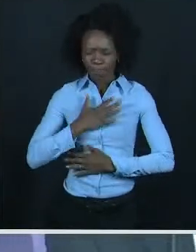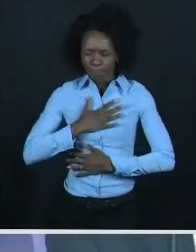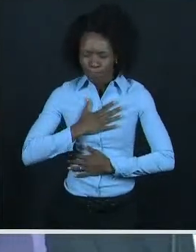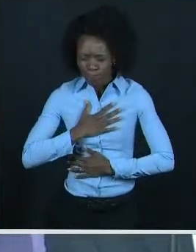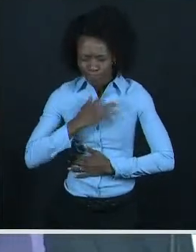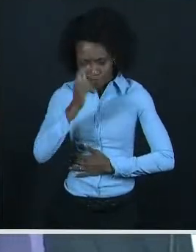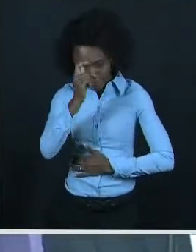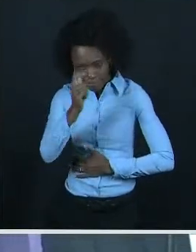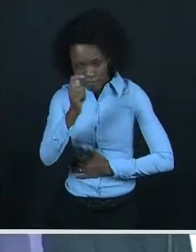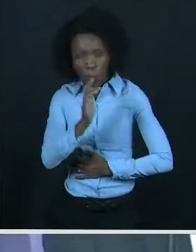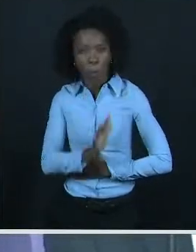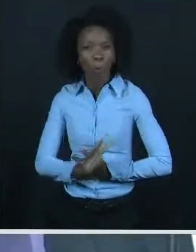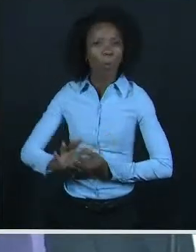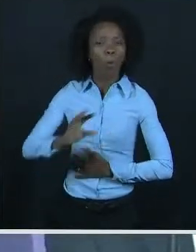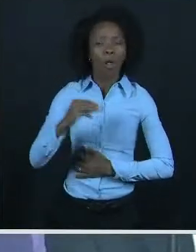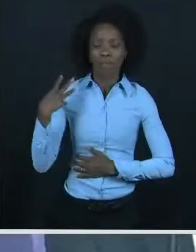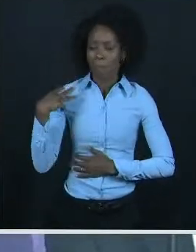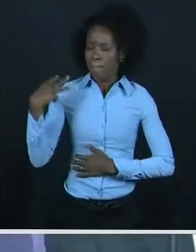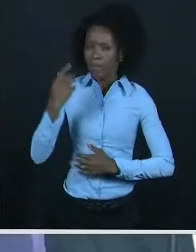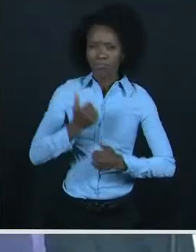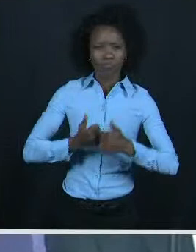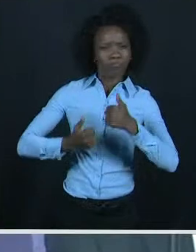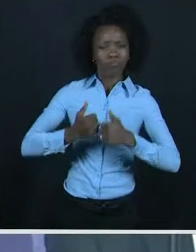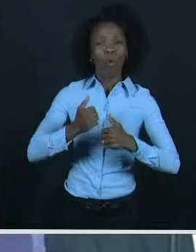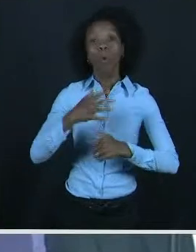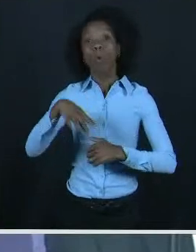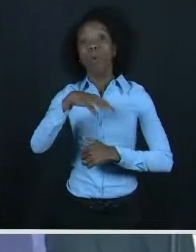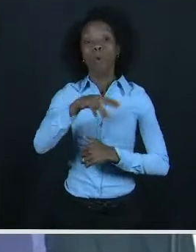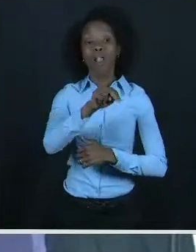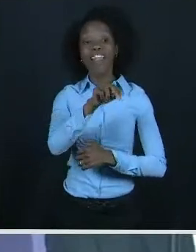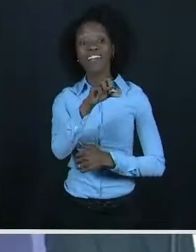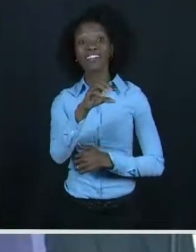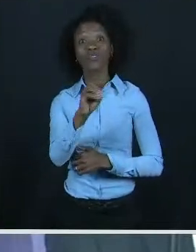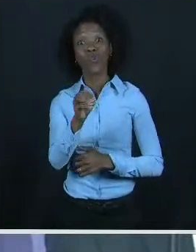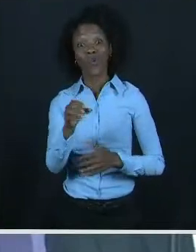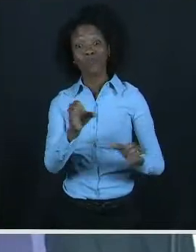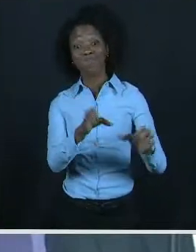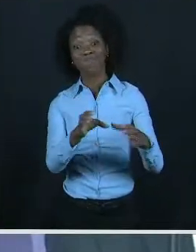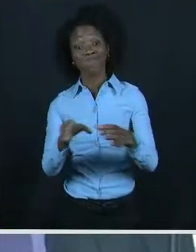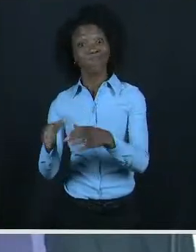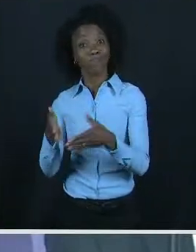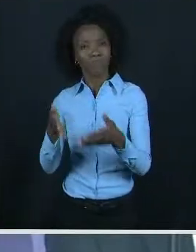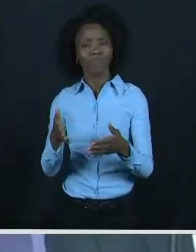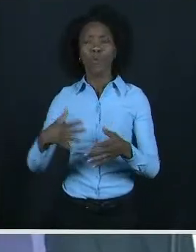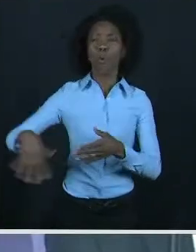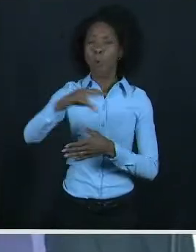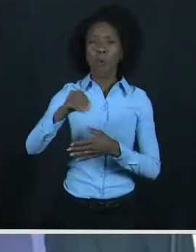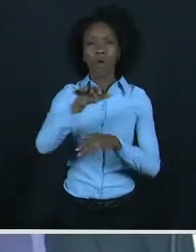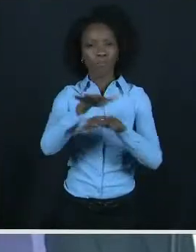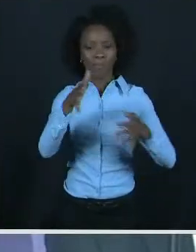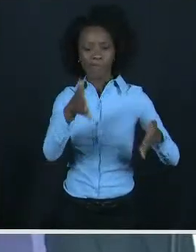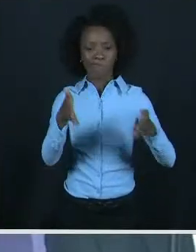to all the ministers, all the civil society groups, and everyone here today.